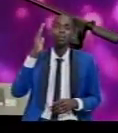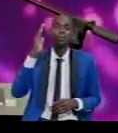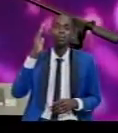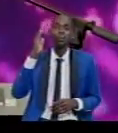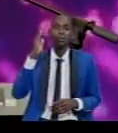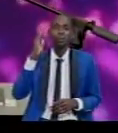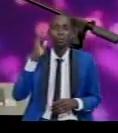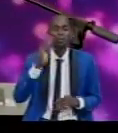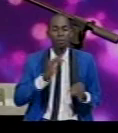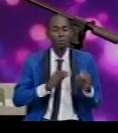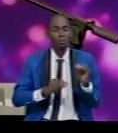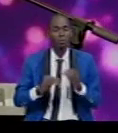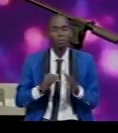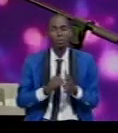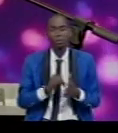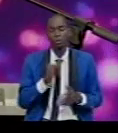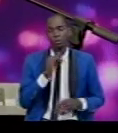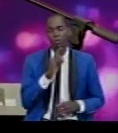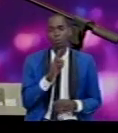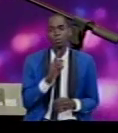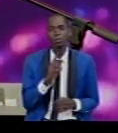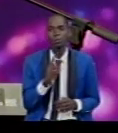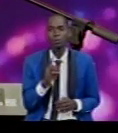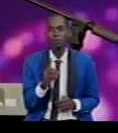Oh, you're so